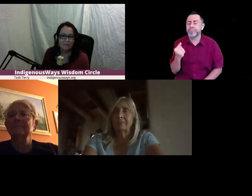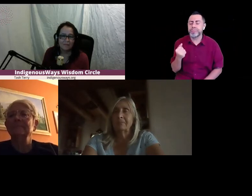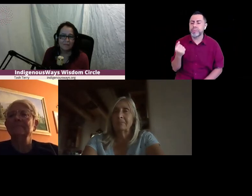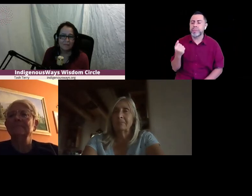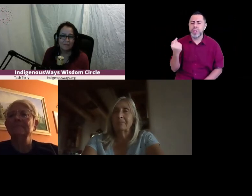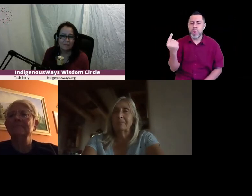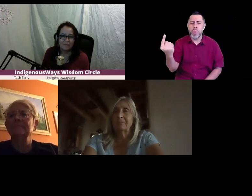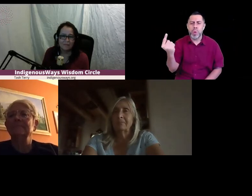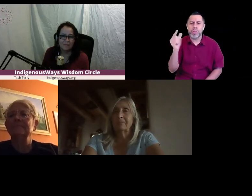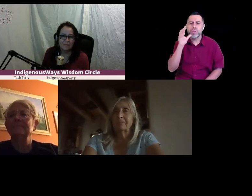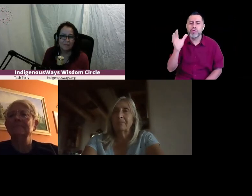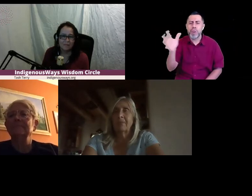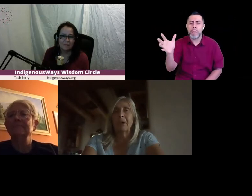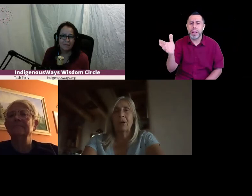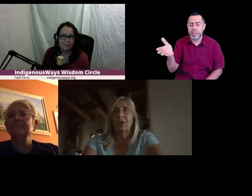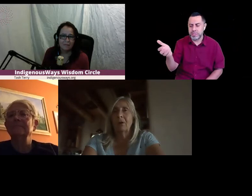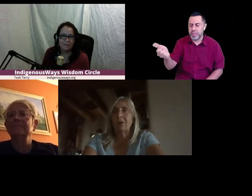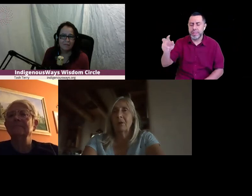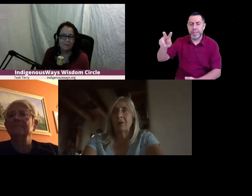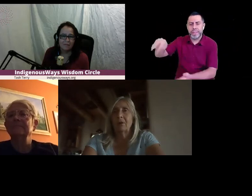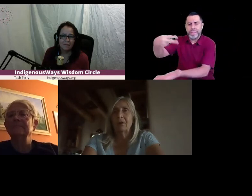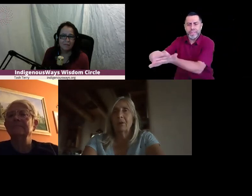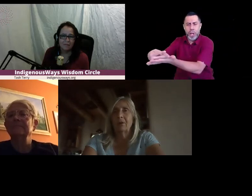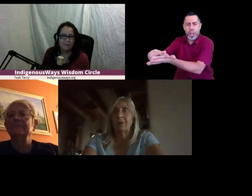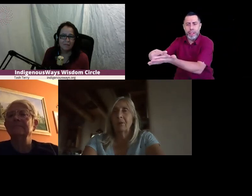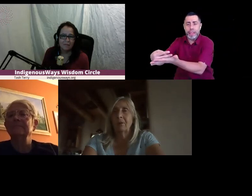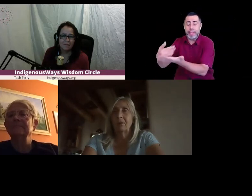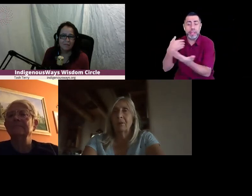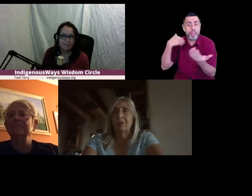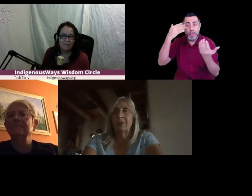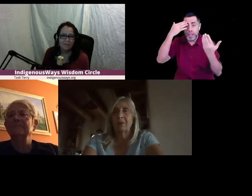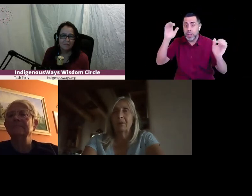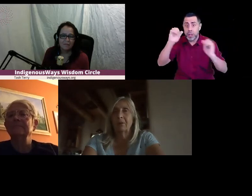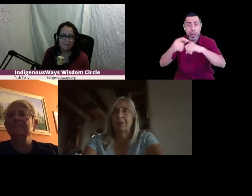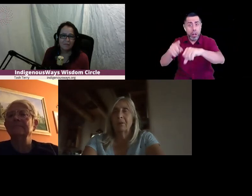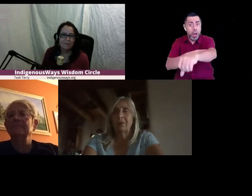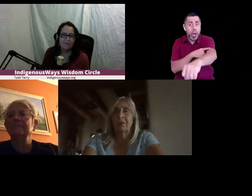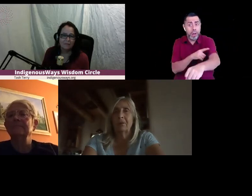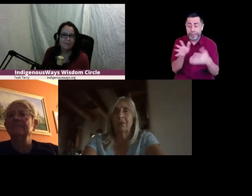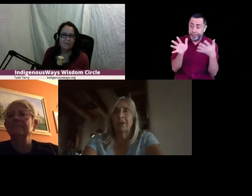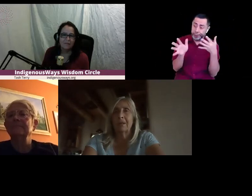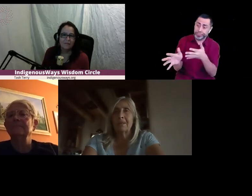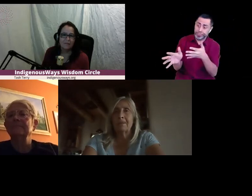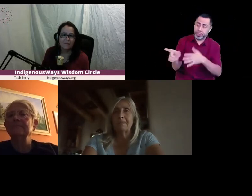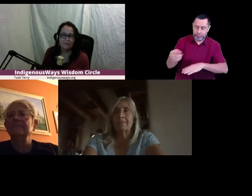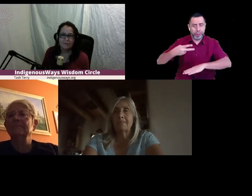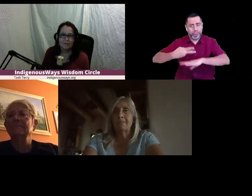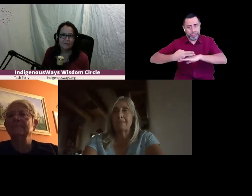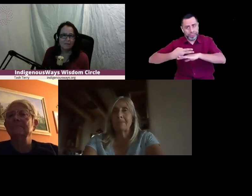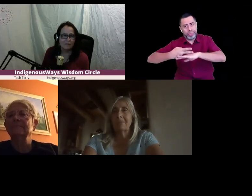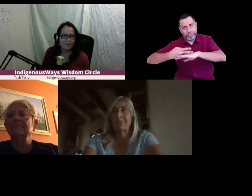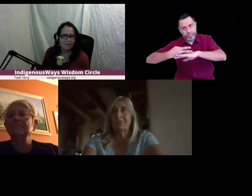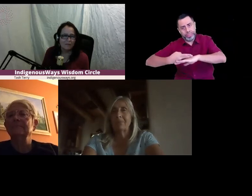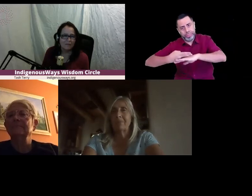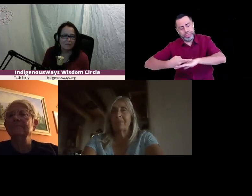how long she'd been out there in the sitting in the ground. But I wanted to go